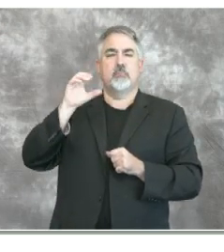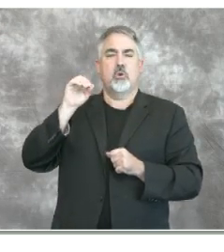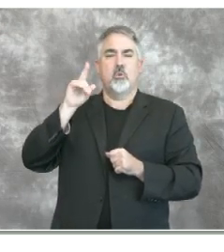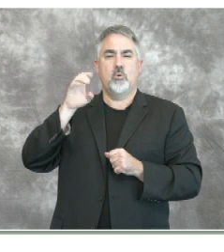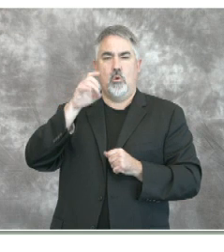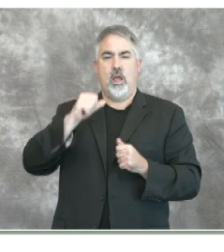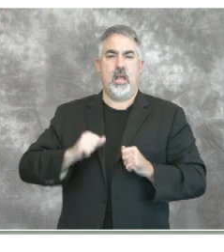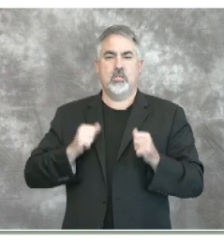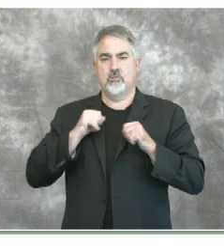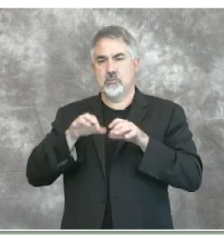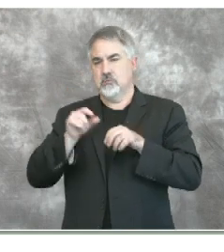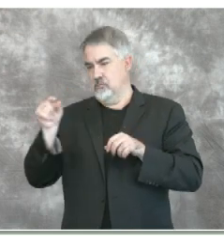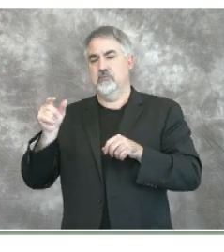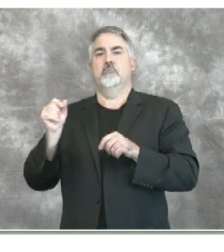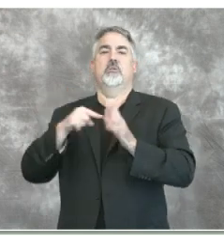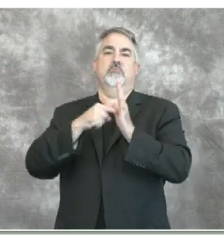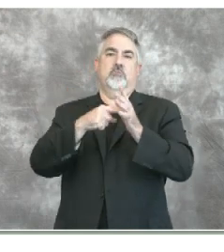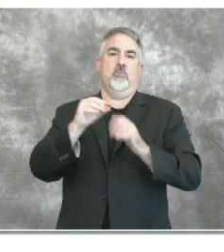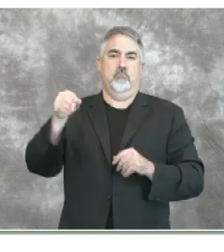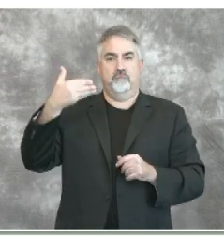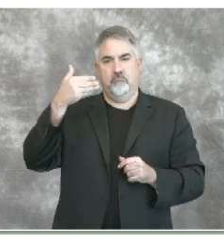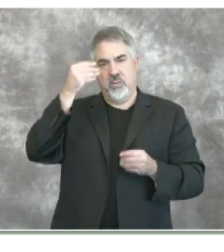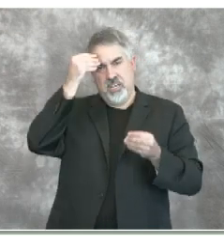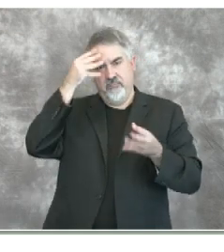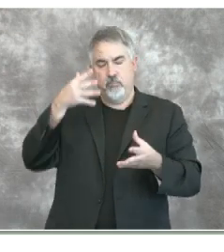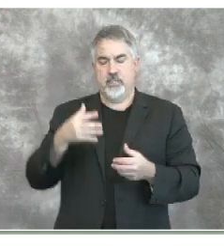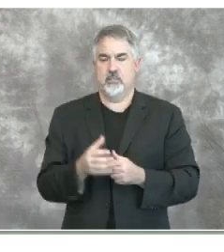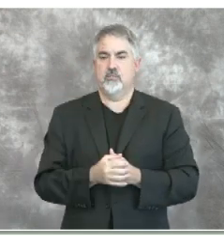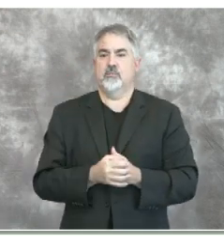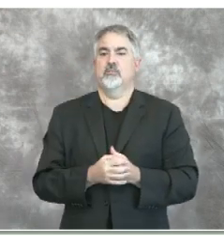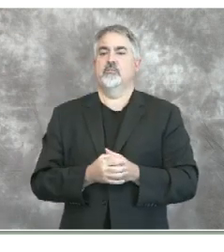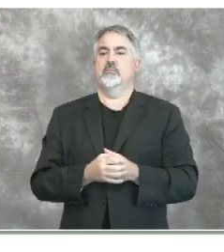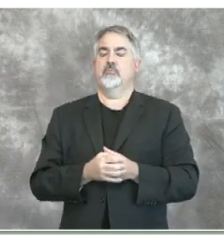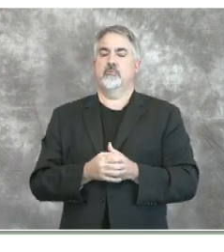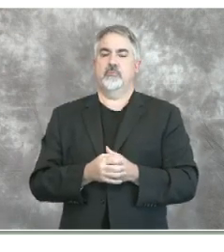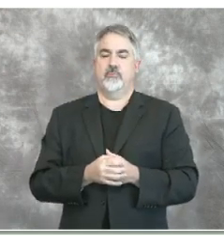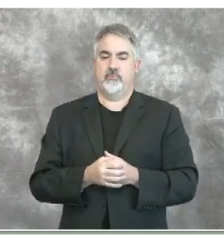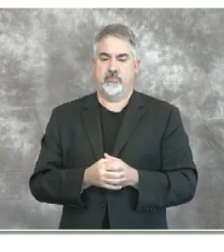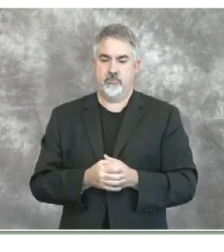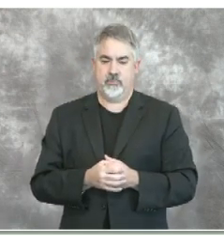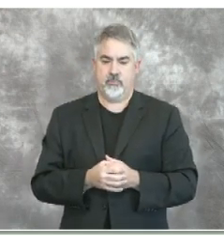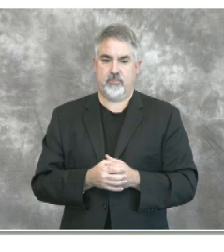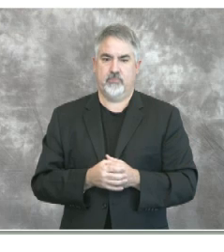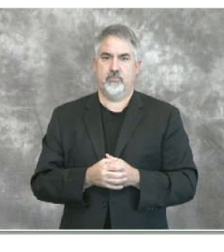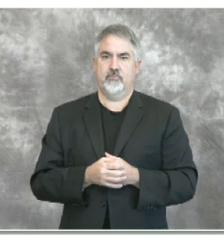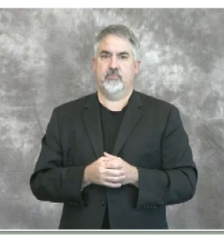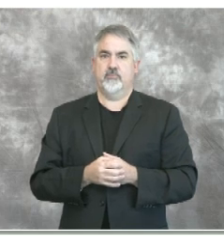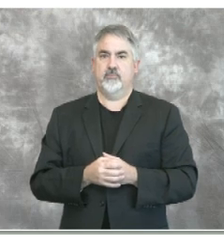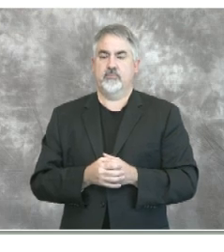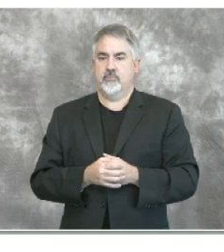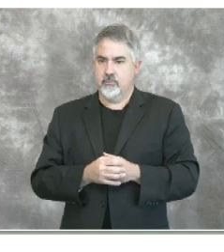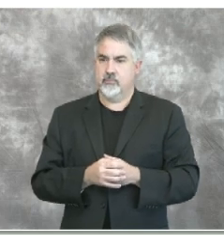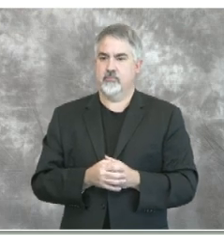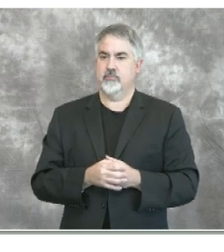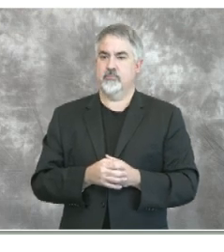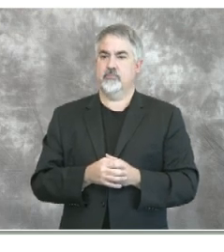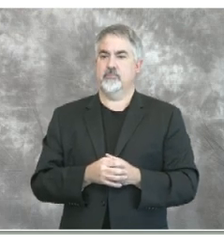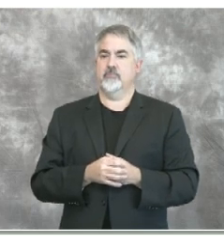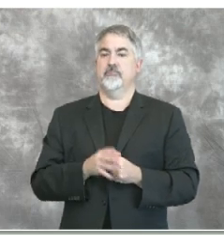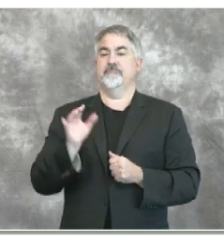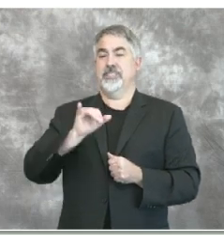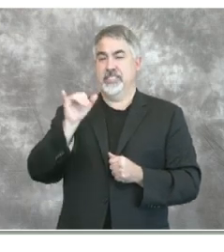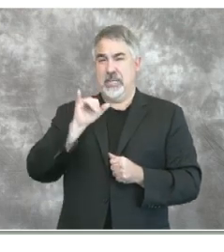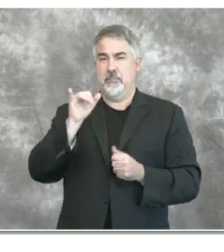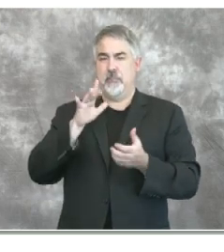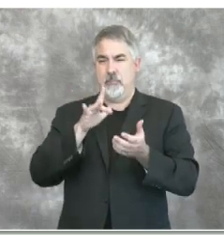where again you can look at a zip code and see the particular tracking. We also have in the center part of the